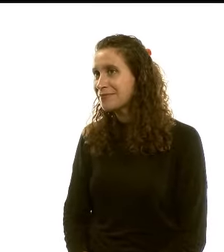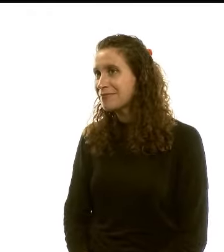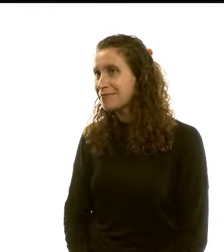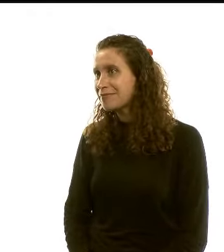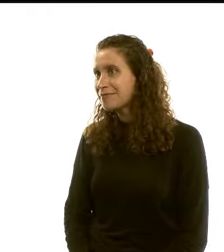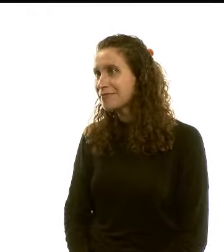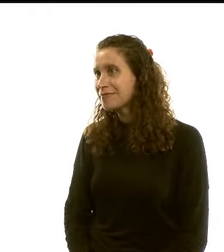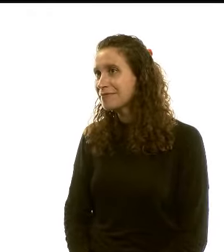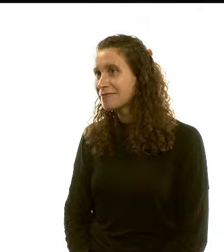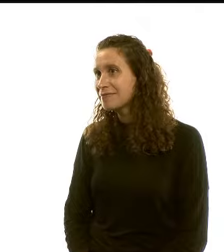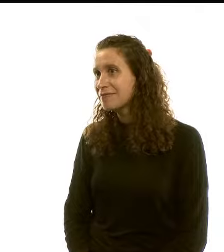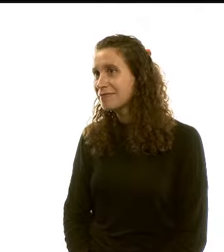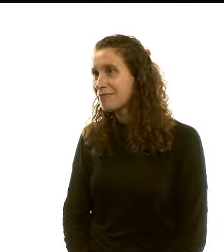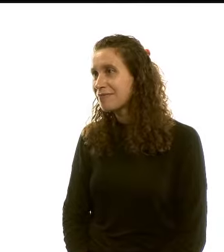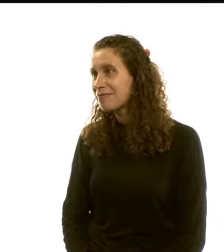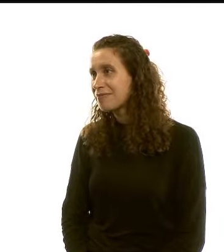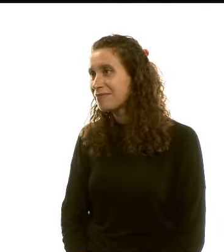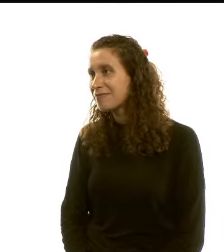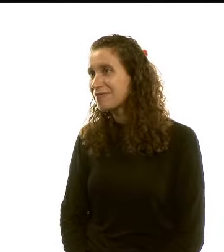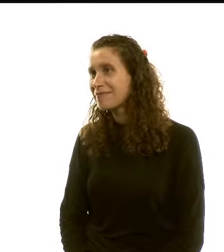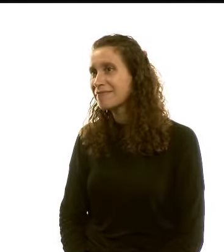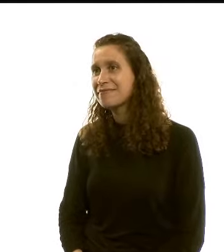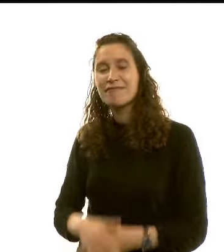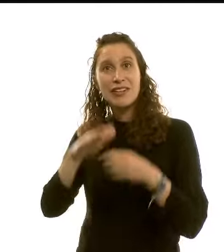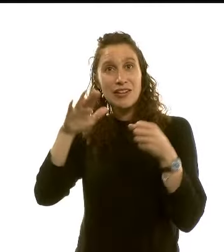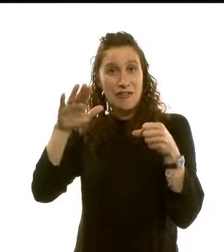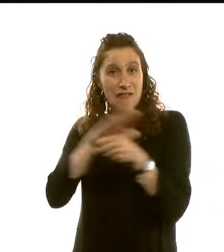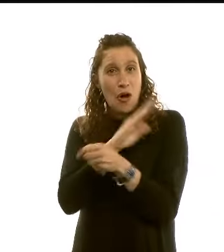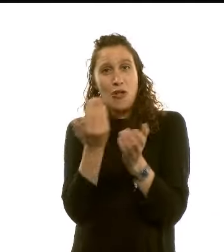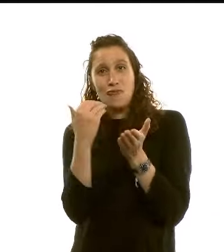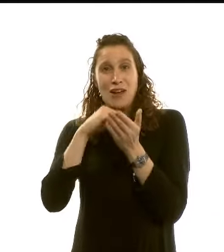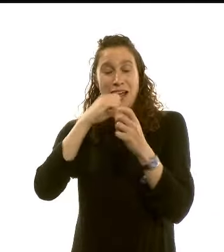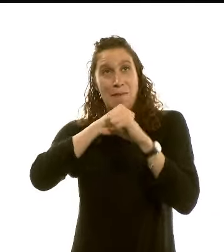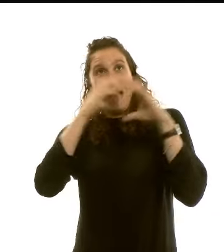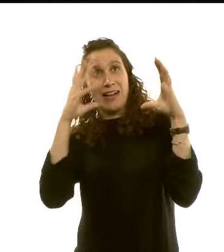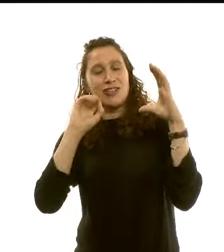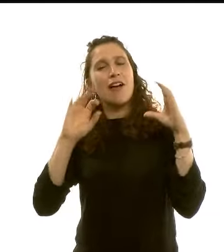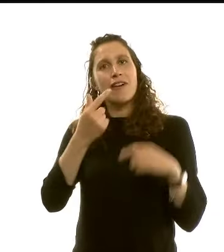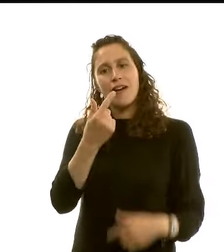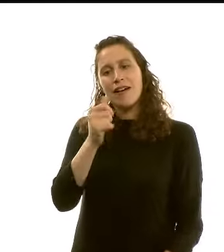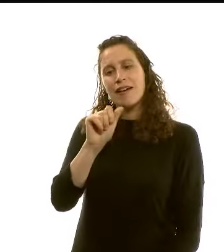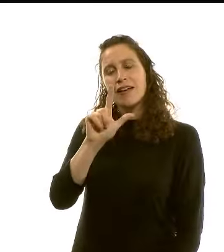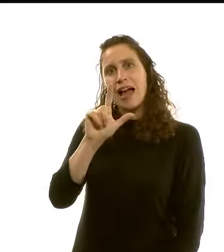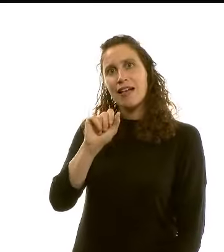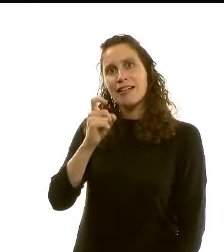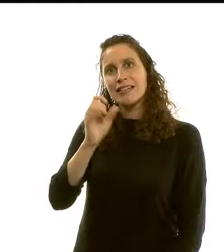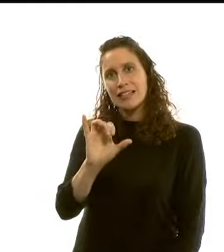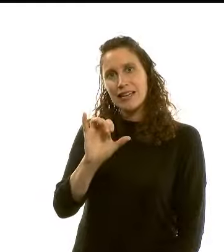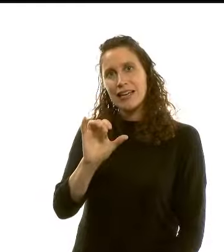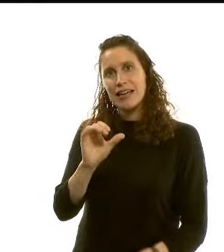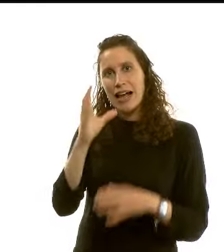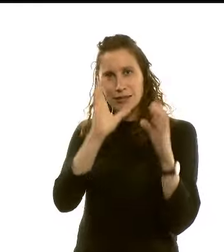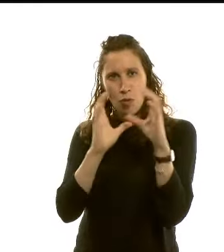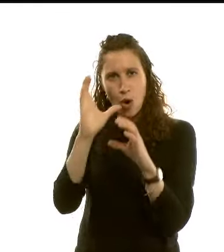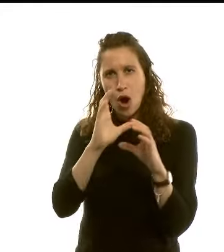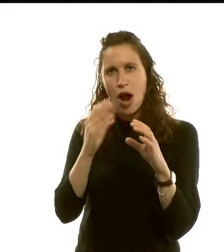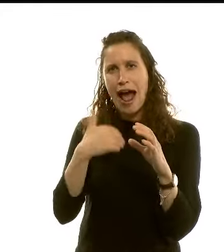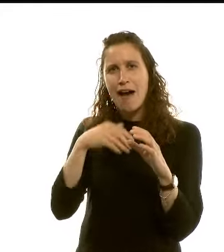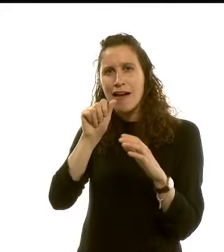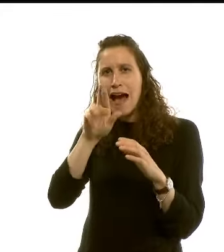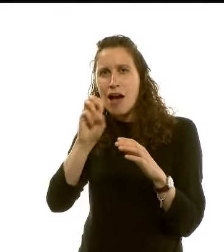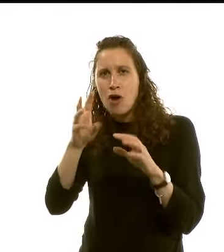is amazing. This is a complete reimagining of the Galaxy Explorer. You have things like the arrow that we built using bricks instead